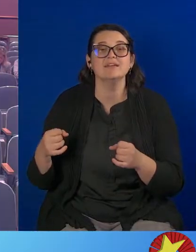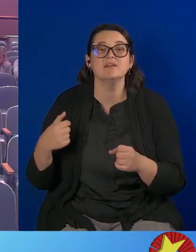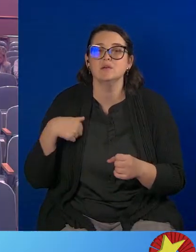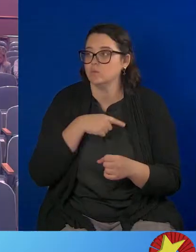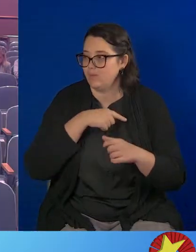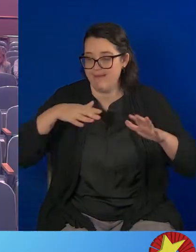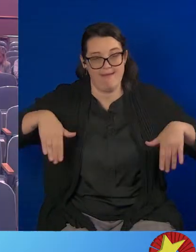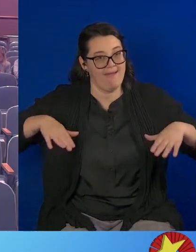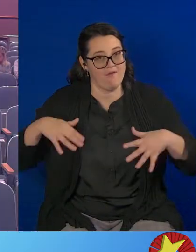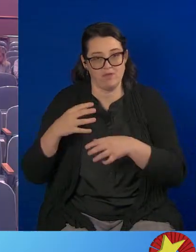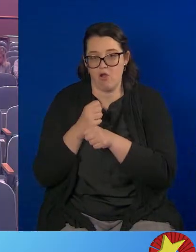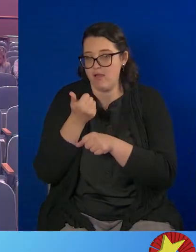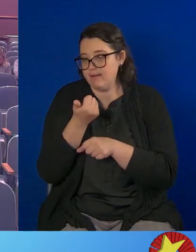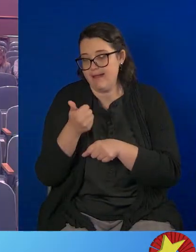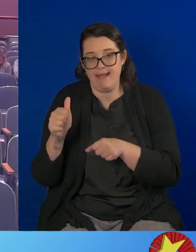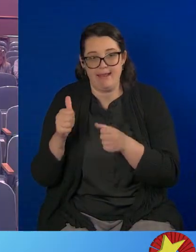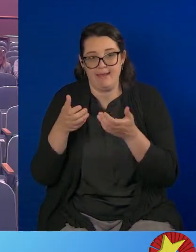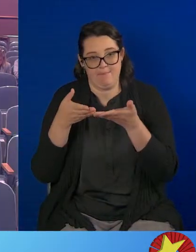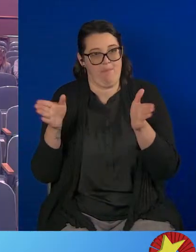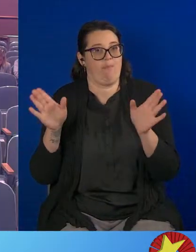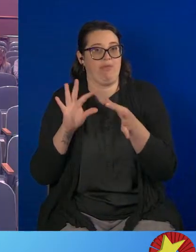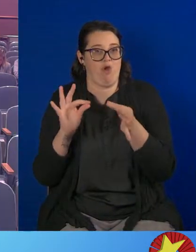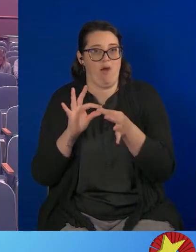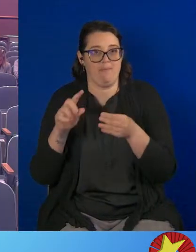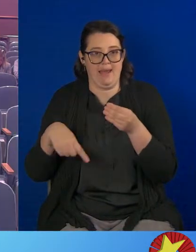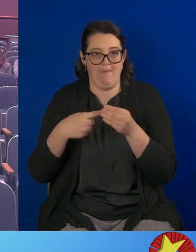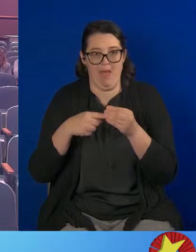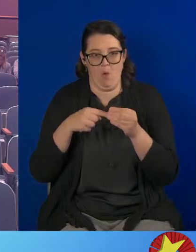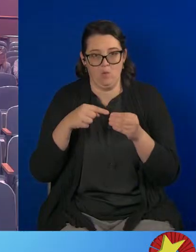any public comment on those red lines, but